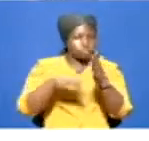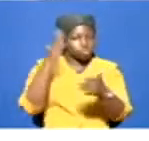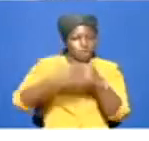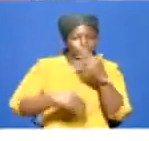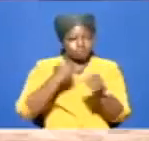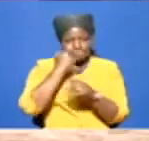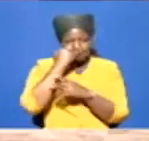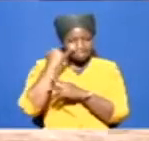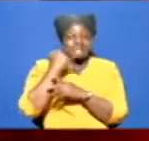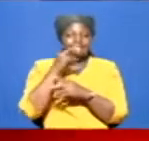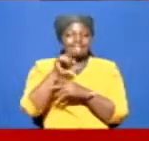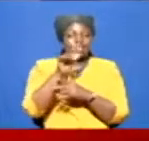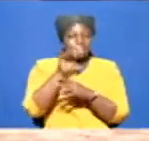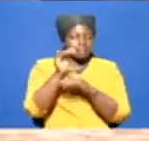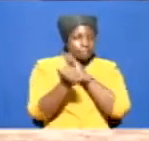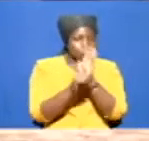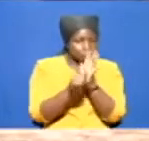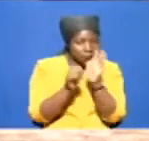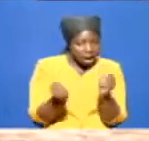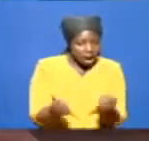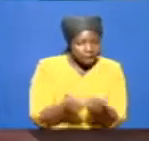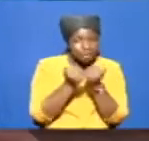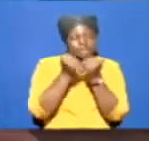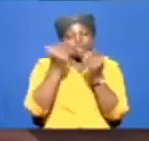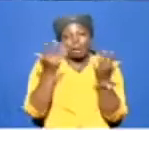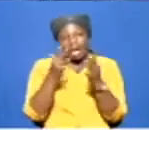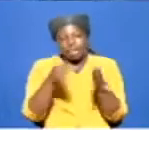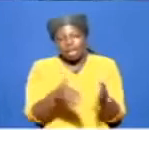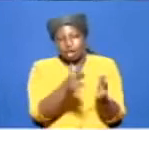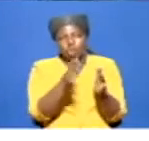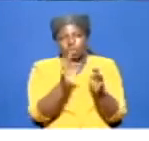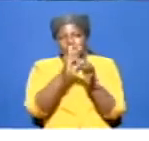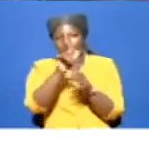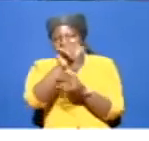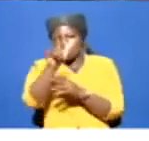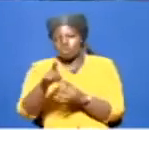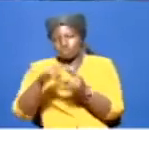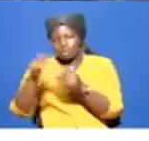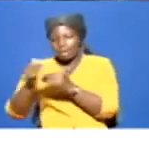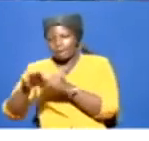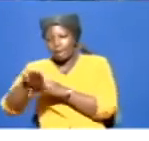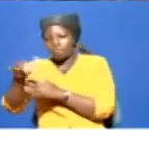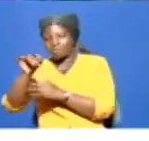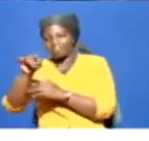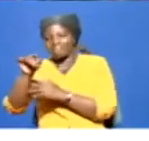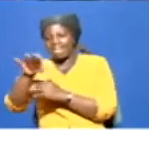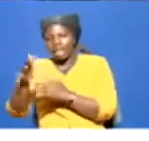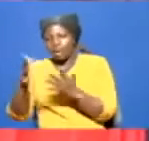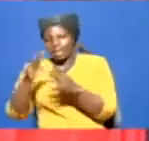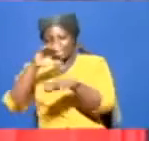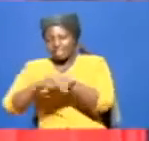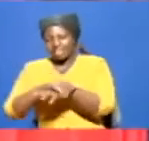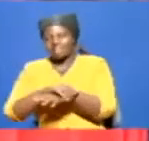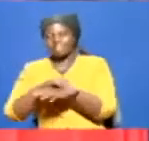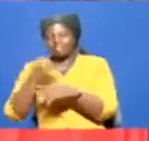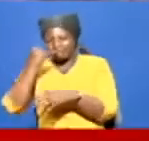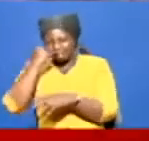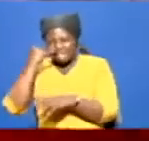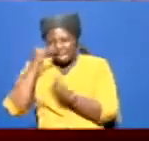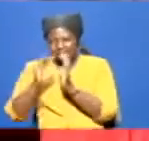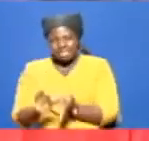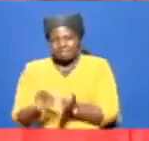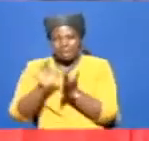along roads connecting the region to neighboring counties, which are the source of the drugs, especially bang. He further said in most cases, the